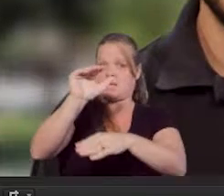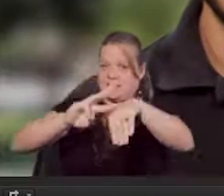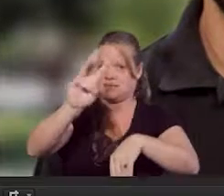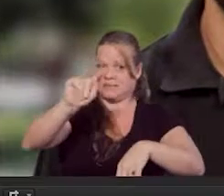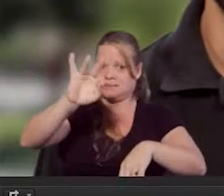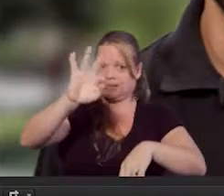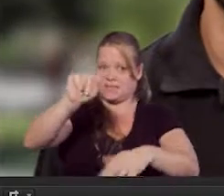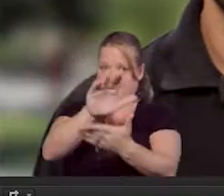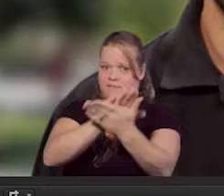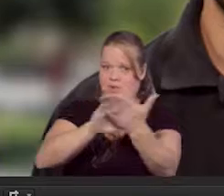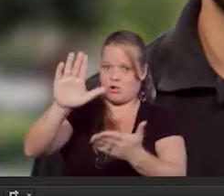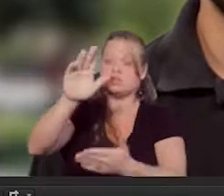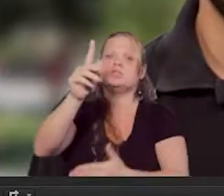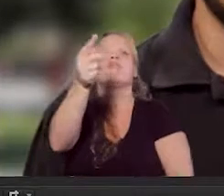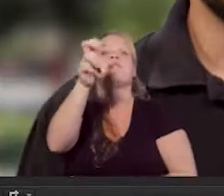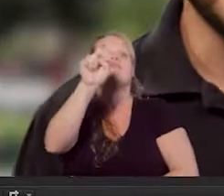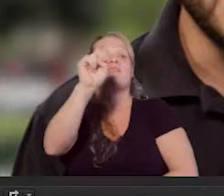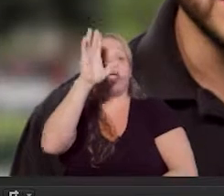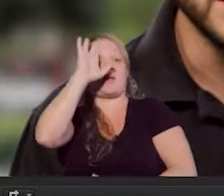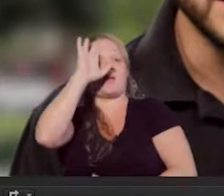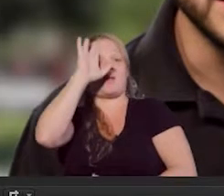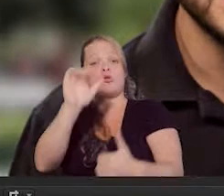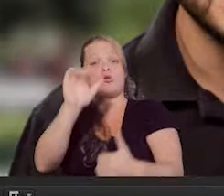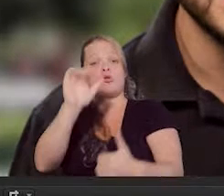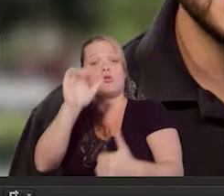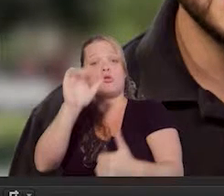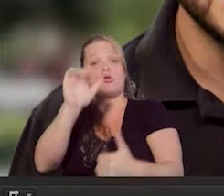6 p.m. against Taft College.